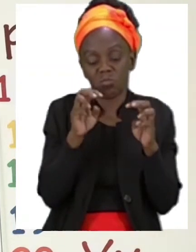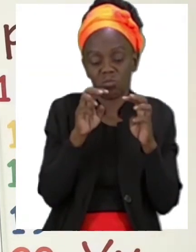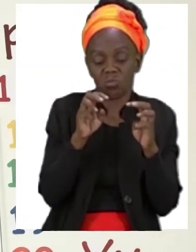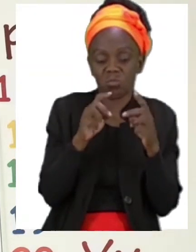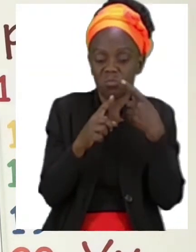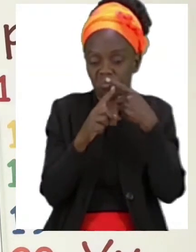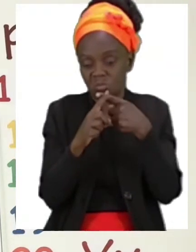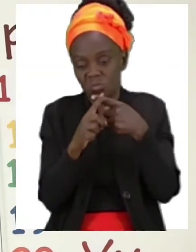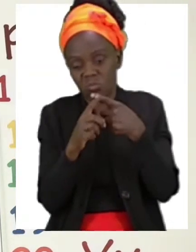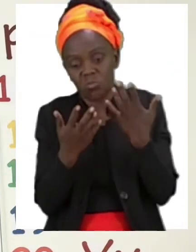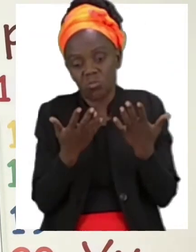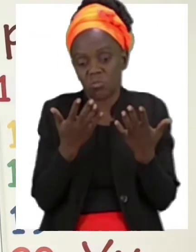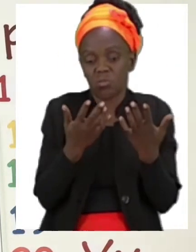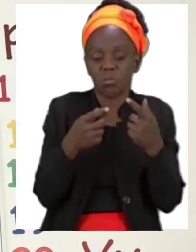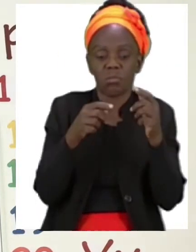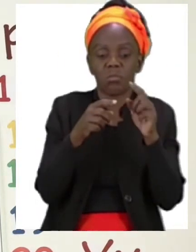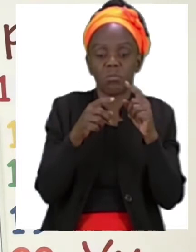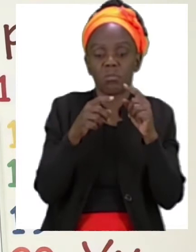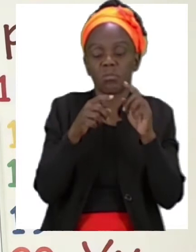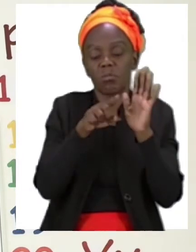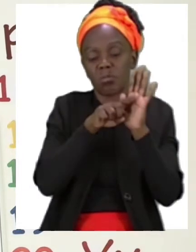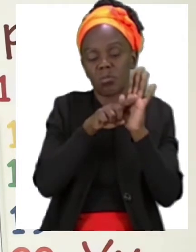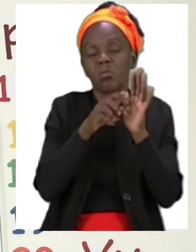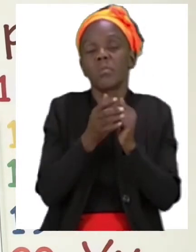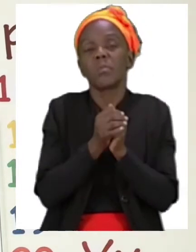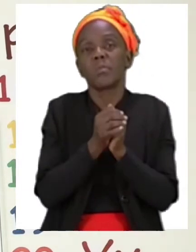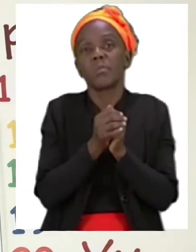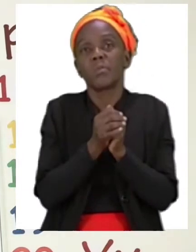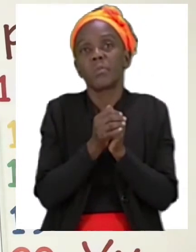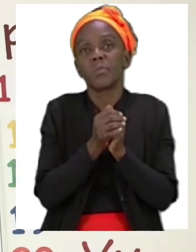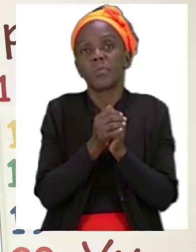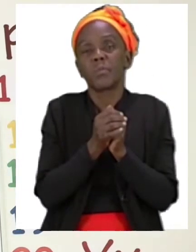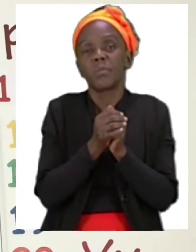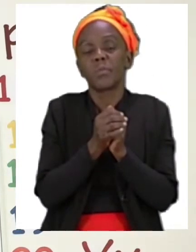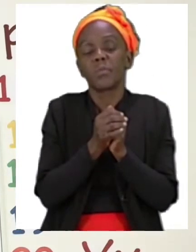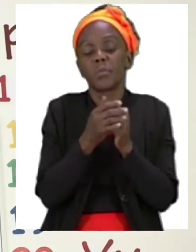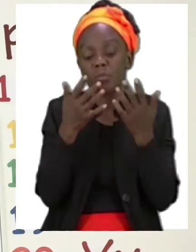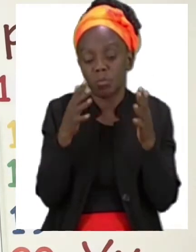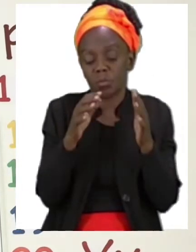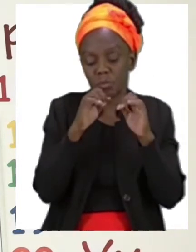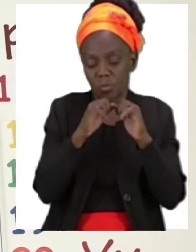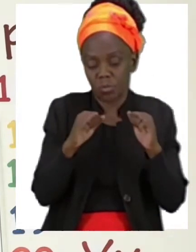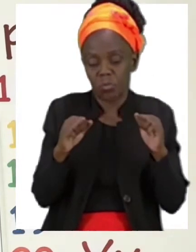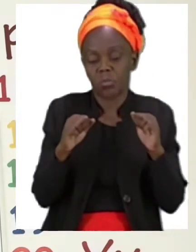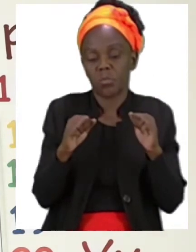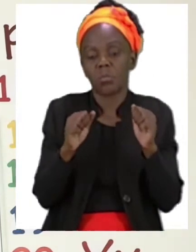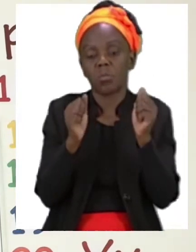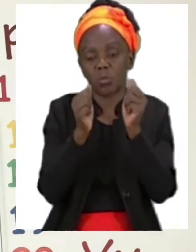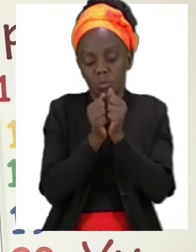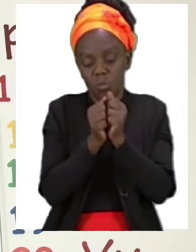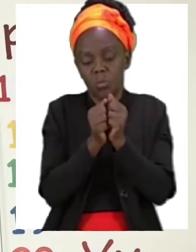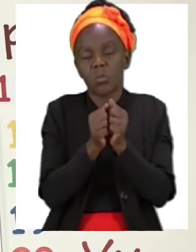a minus sum? When you decide, you now put your sum together the way that we have